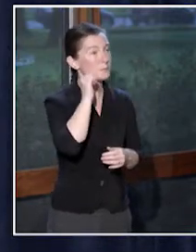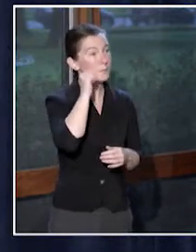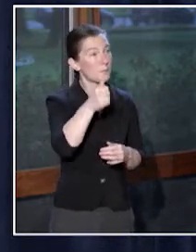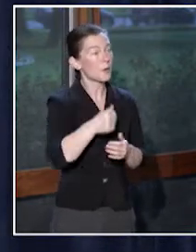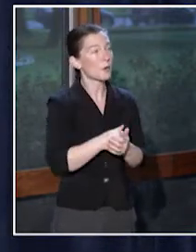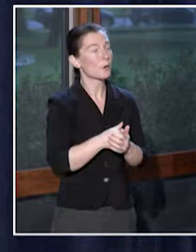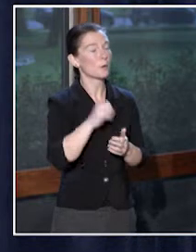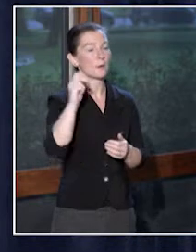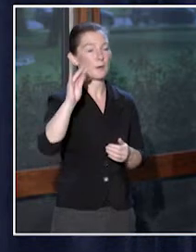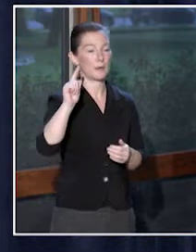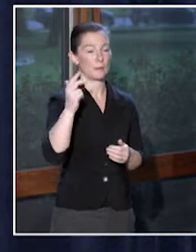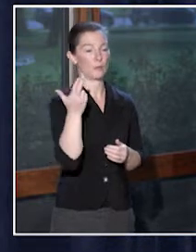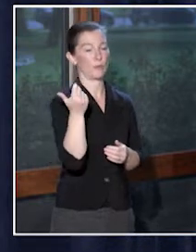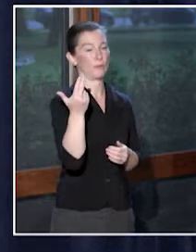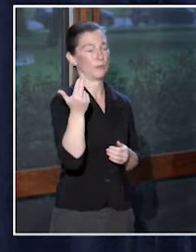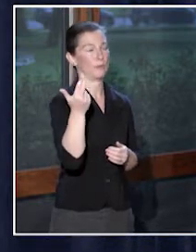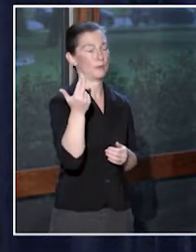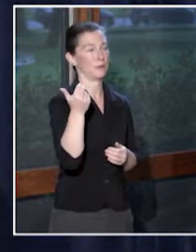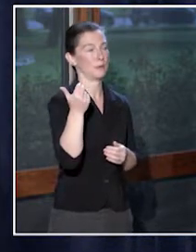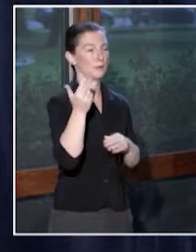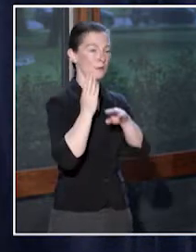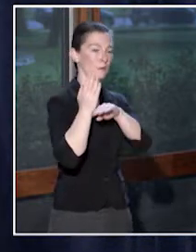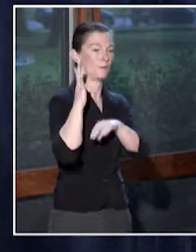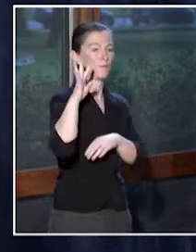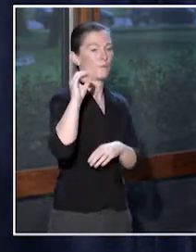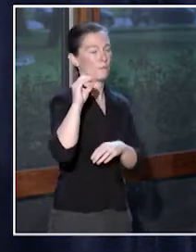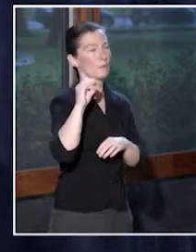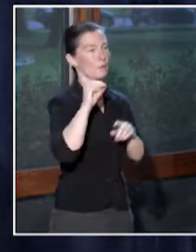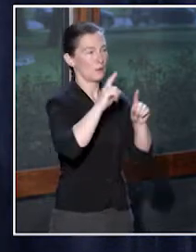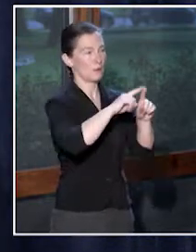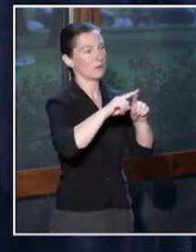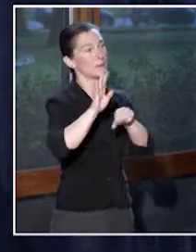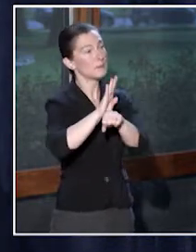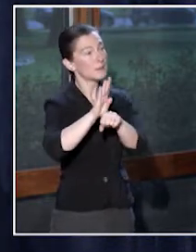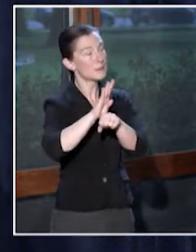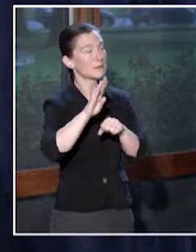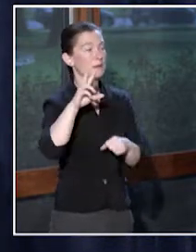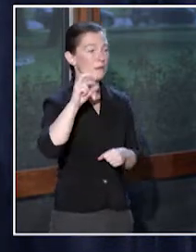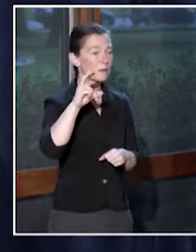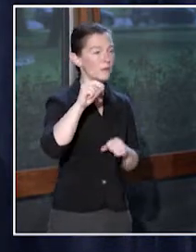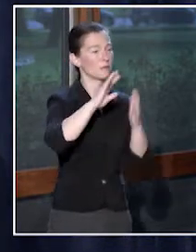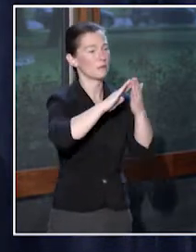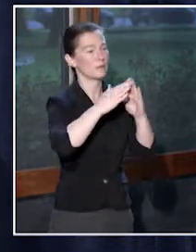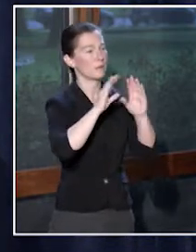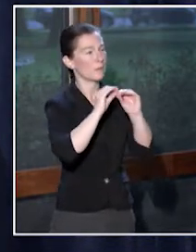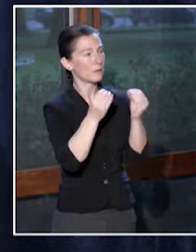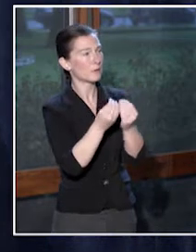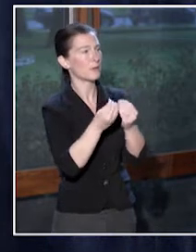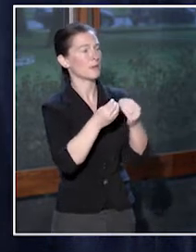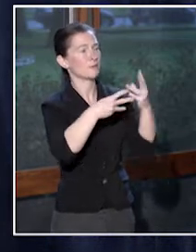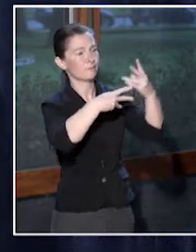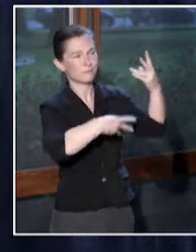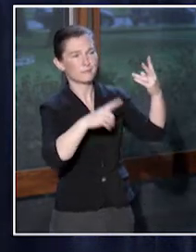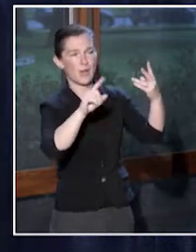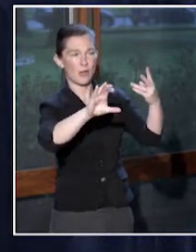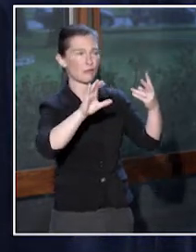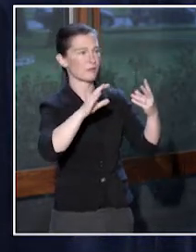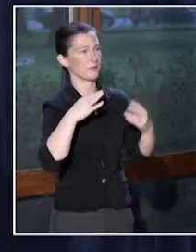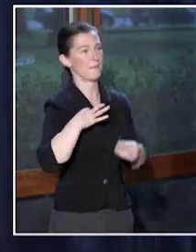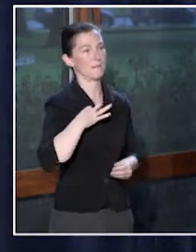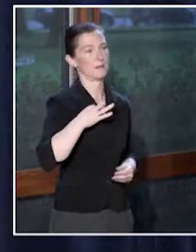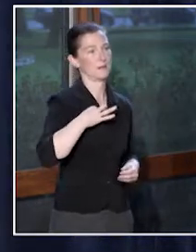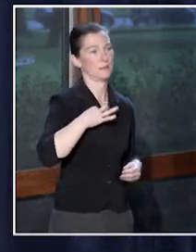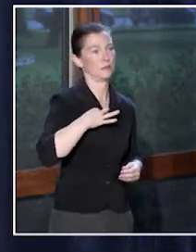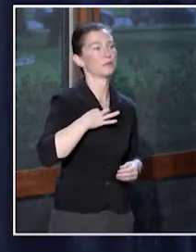Tomorrow, April 13th, over 40 employers, 30 community organizations, and hundreds of volunteers are going to